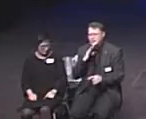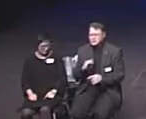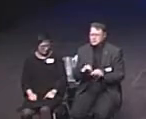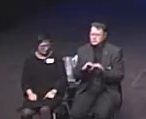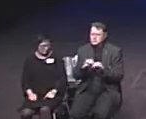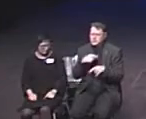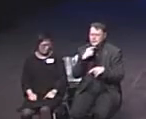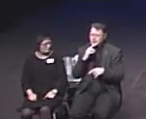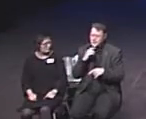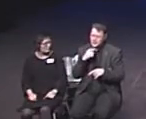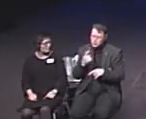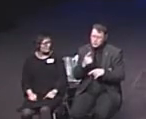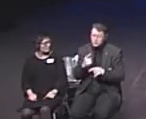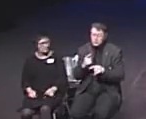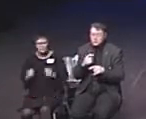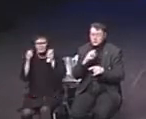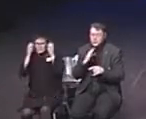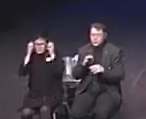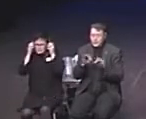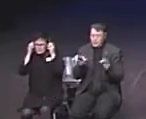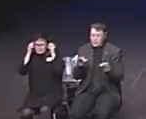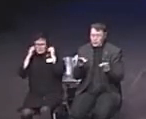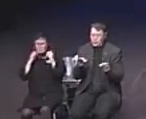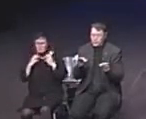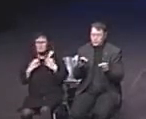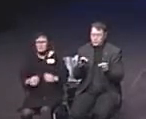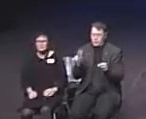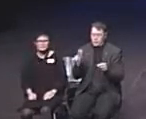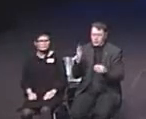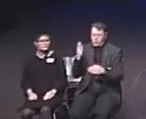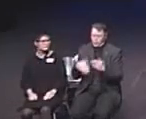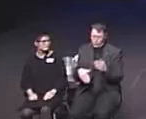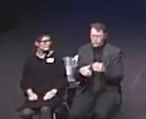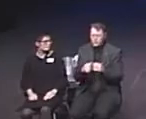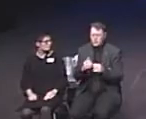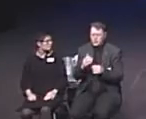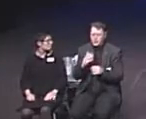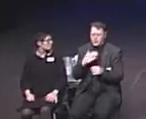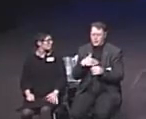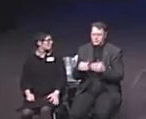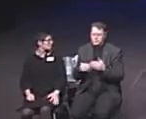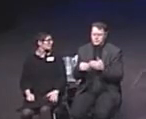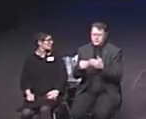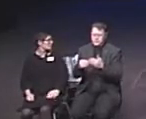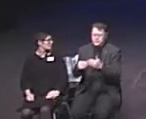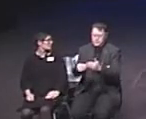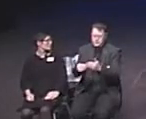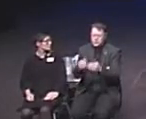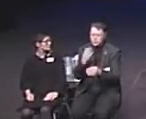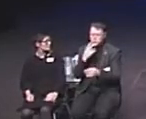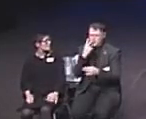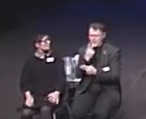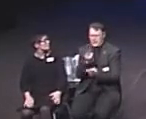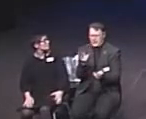our time has run out, I'm afraid. So we want just, Mariana can guide you through those. Those of you who can